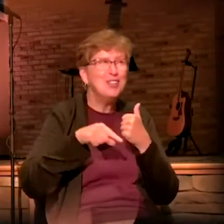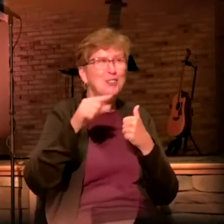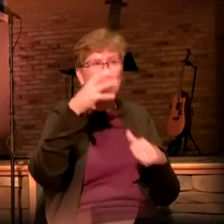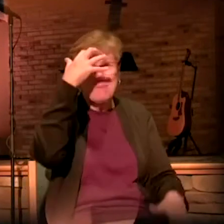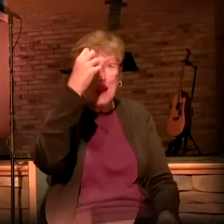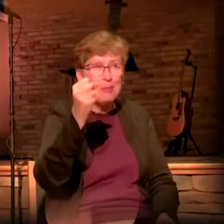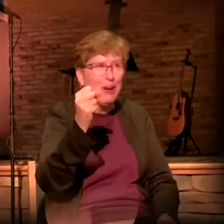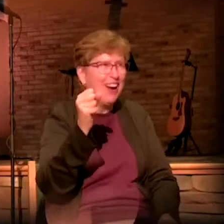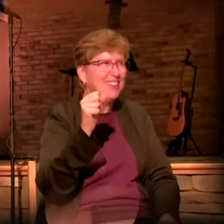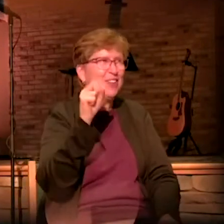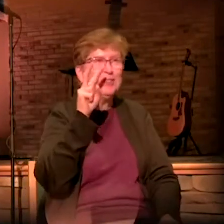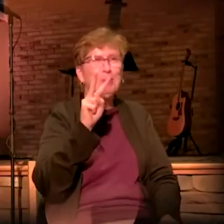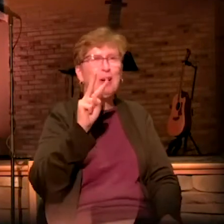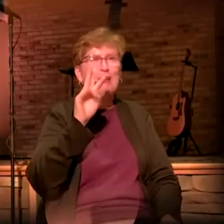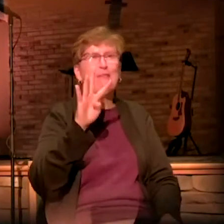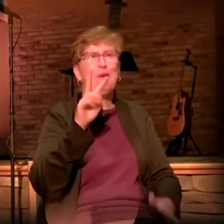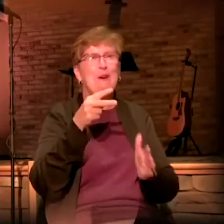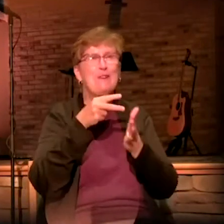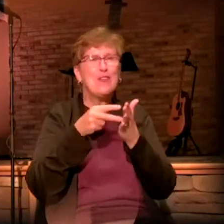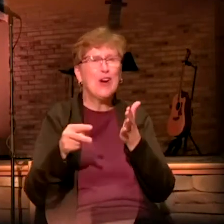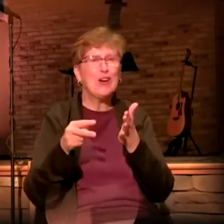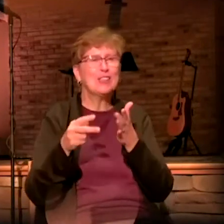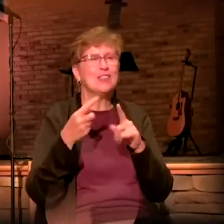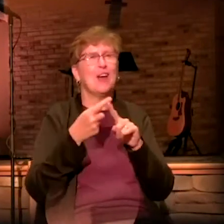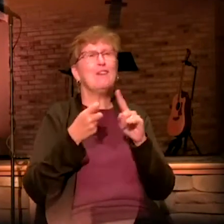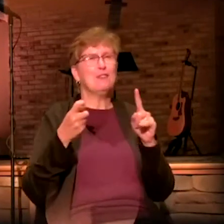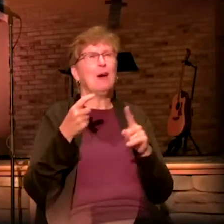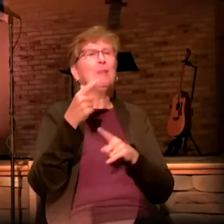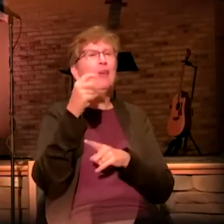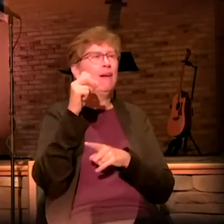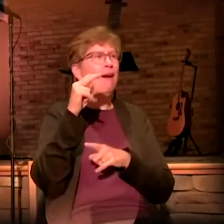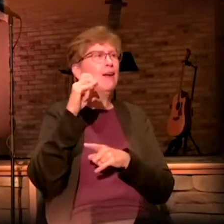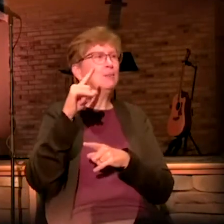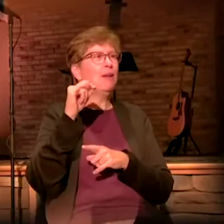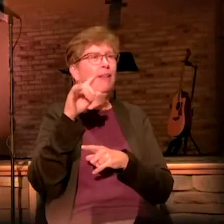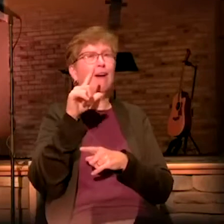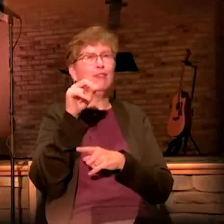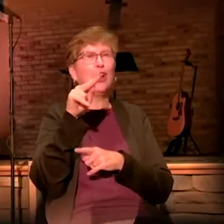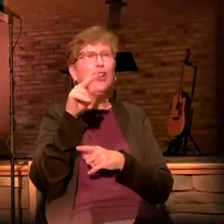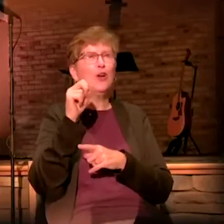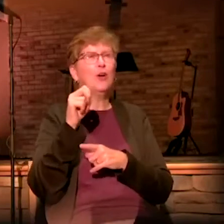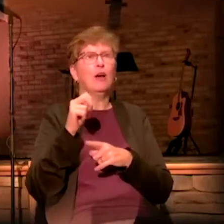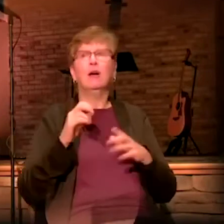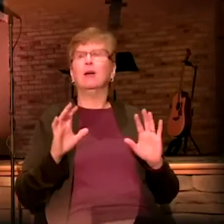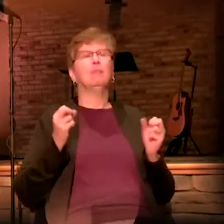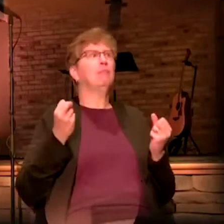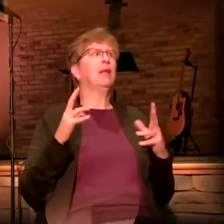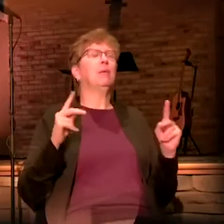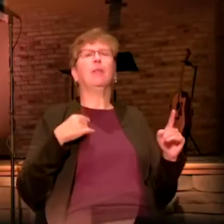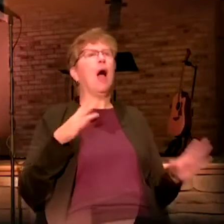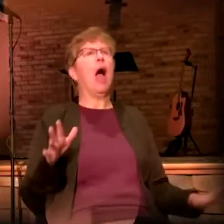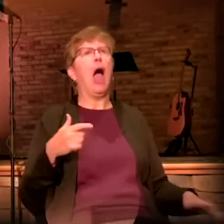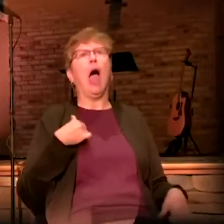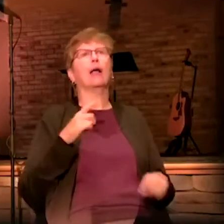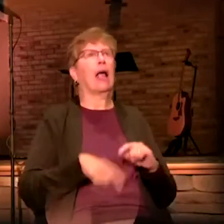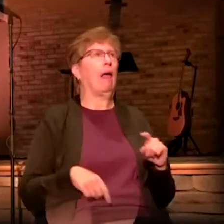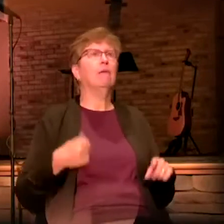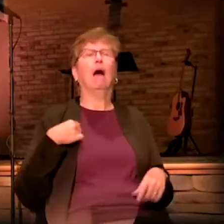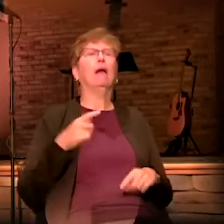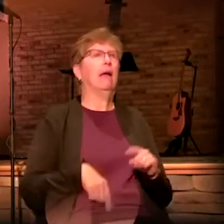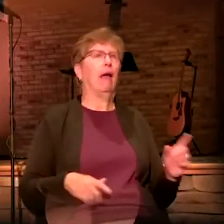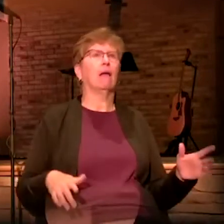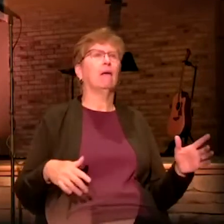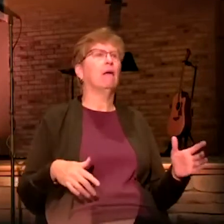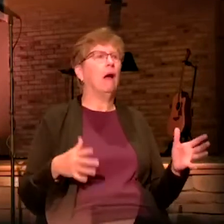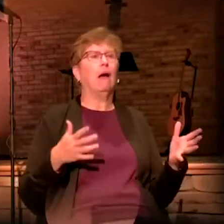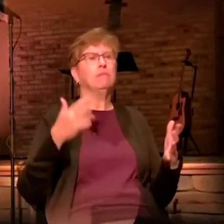verses from the Gospel of Luke. And I know a lot of people, they're going to say, I just can't do that anymore.